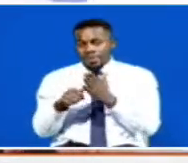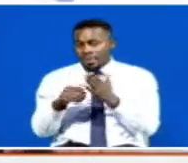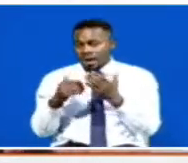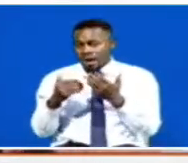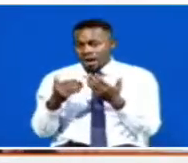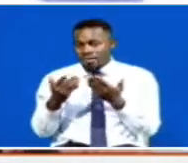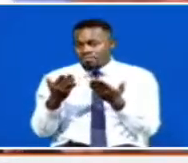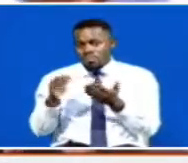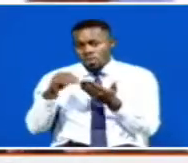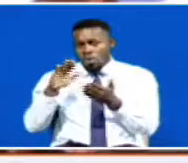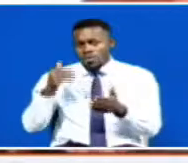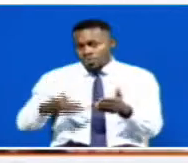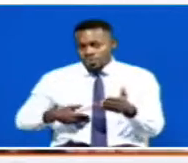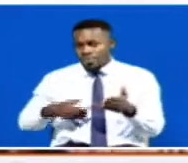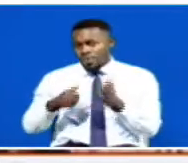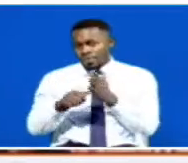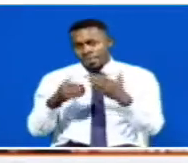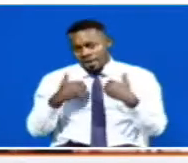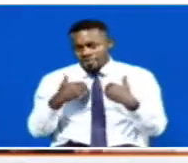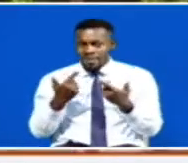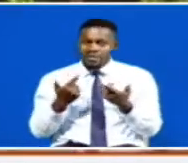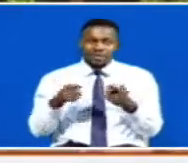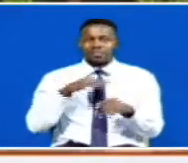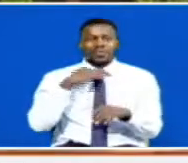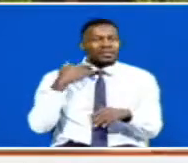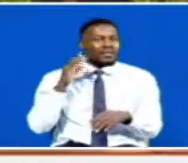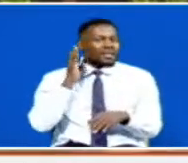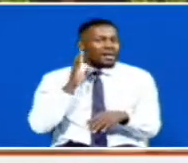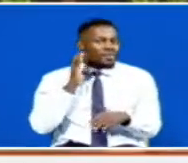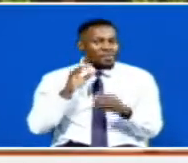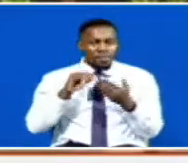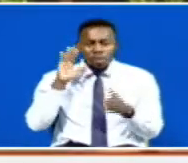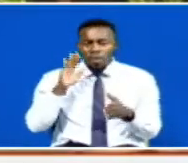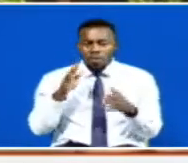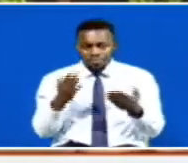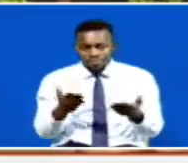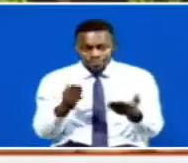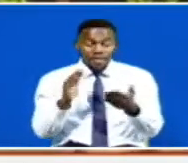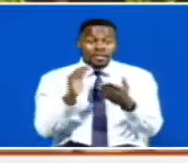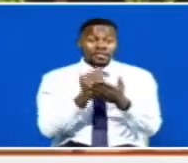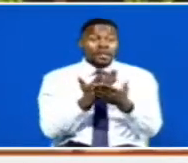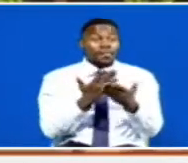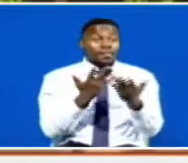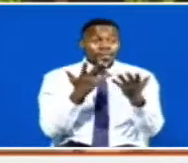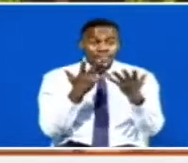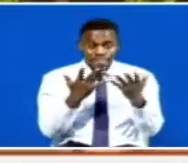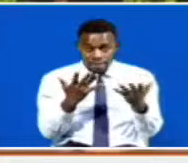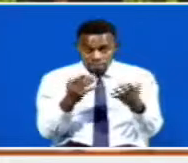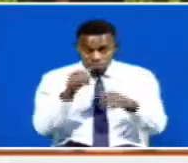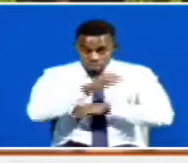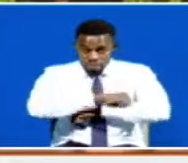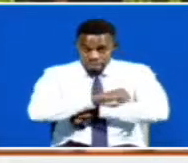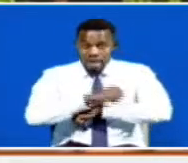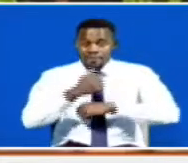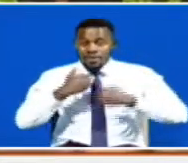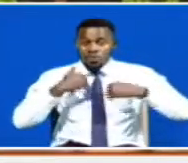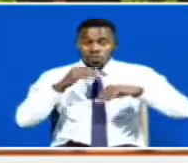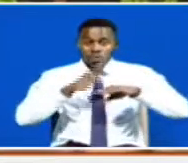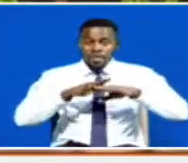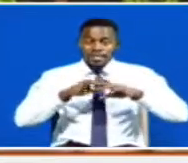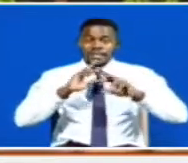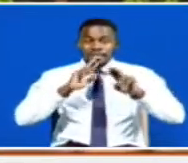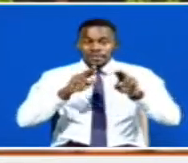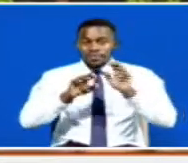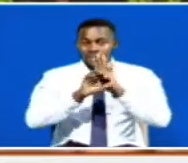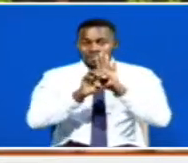na madrugs yaliyoko hapa na uhalifu kila aina. Some of the giants that maintained their good performance included Shimo La